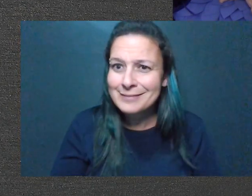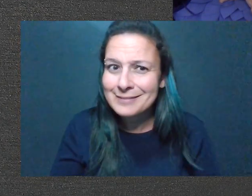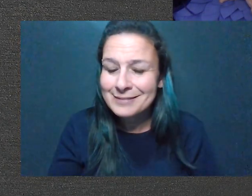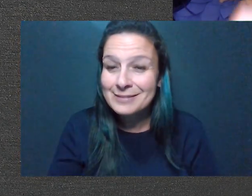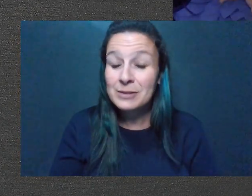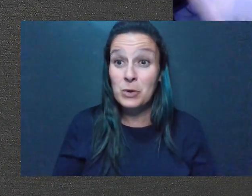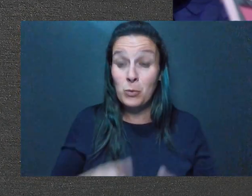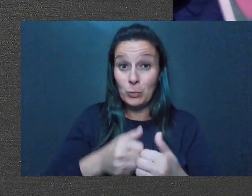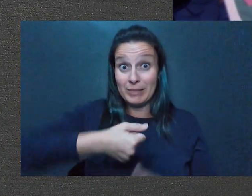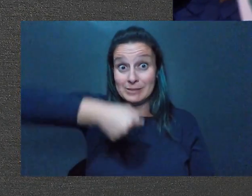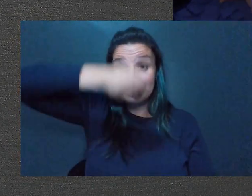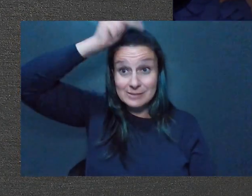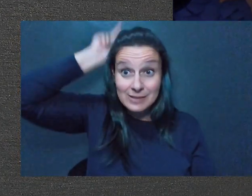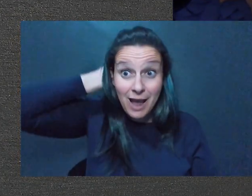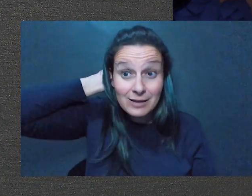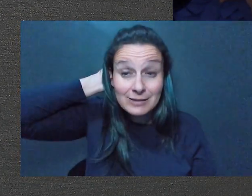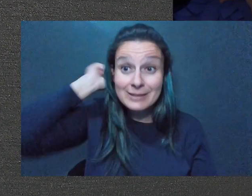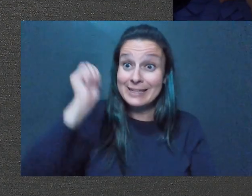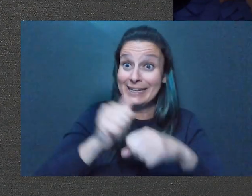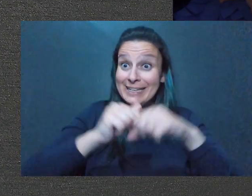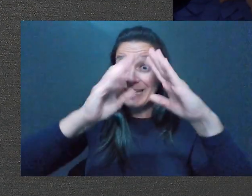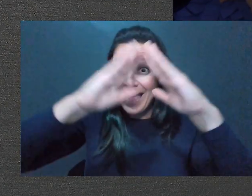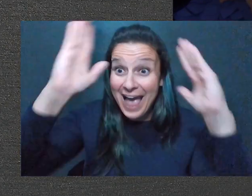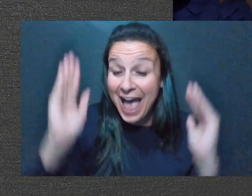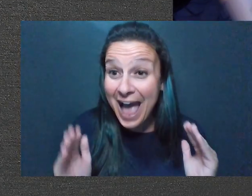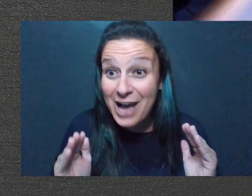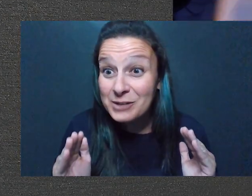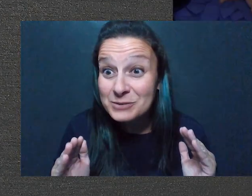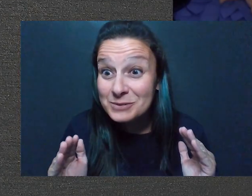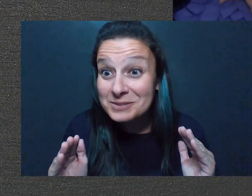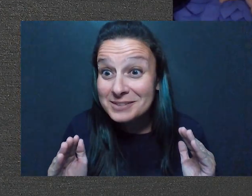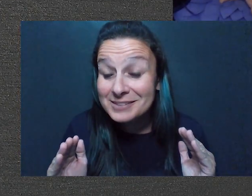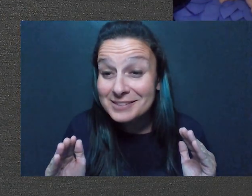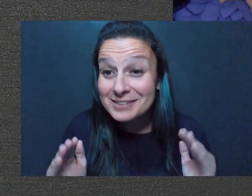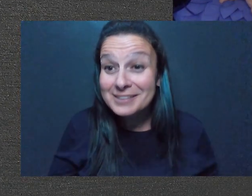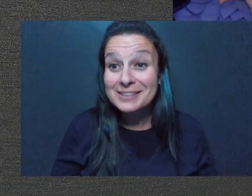With a skunk in a house.